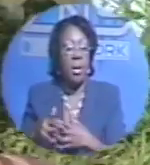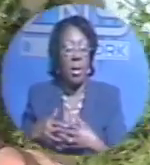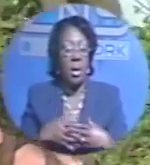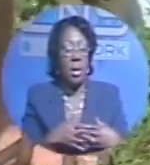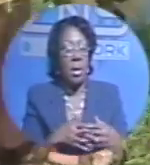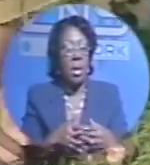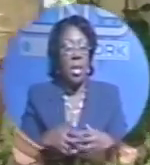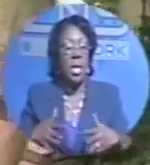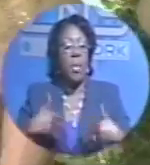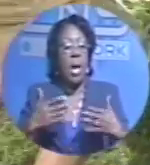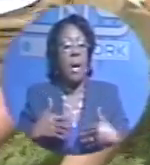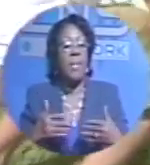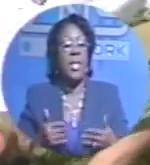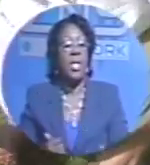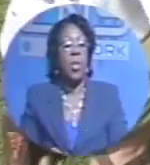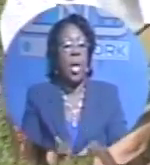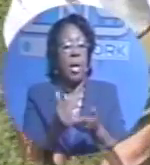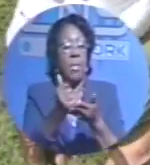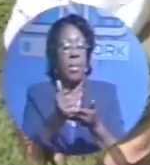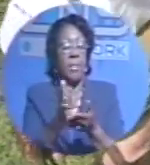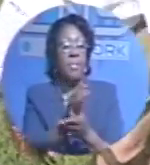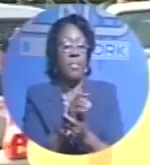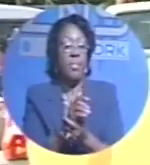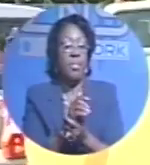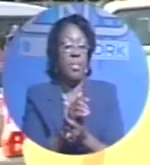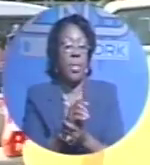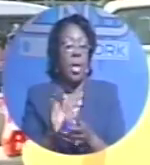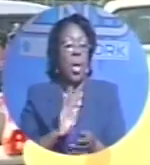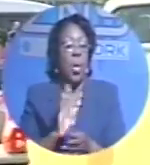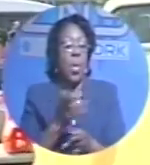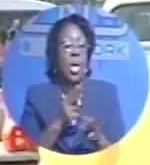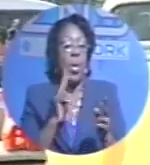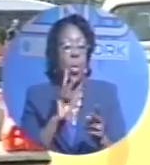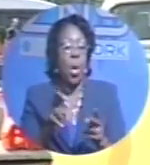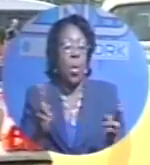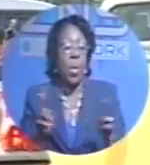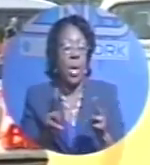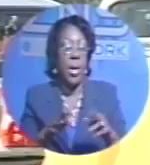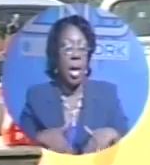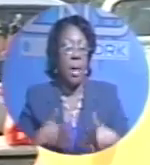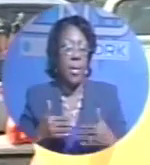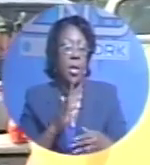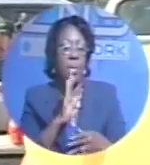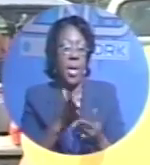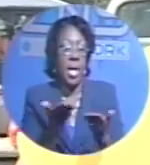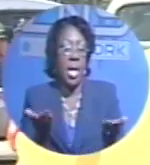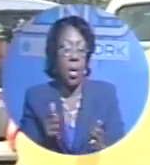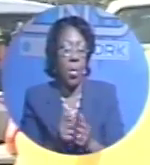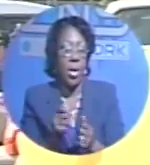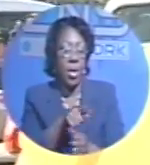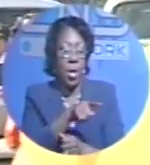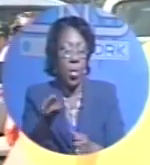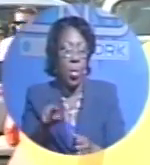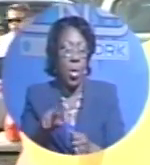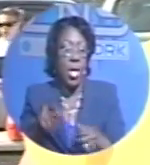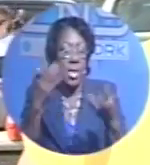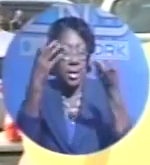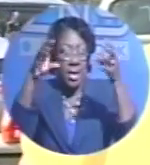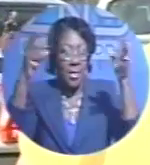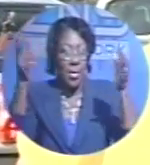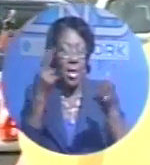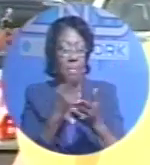team are happy to lend a hand. We were very happy to be here with you, celebrating both of